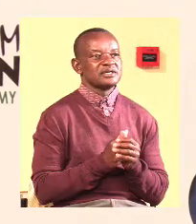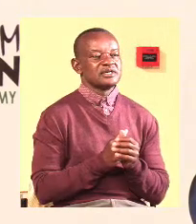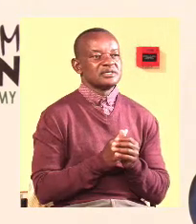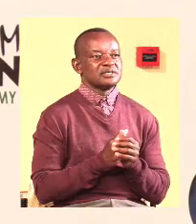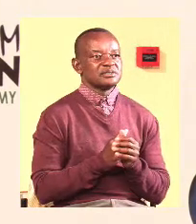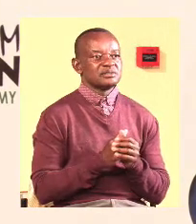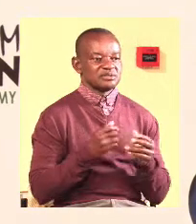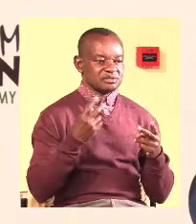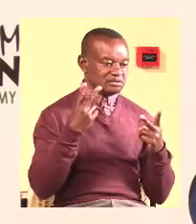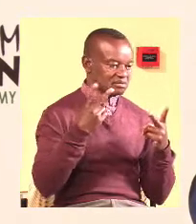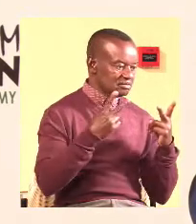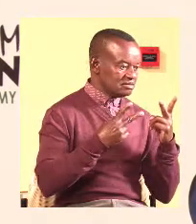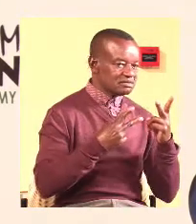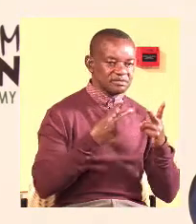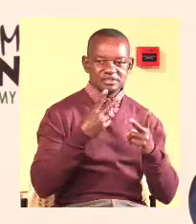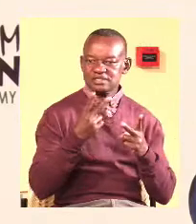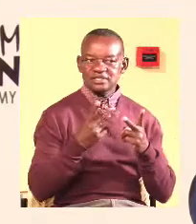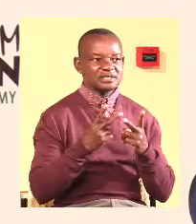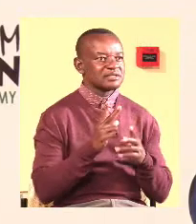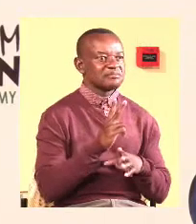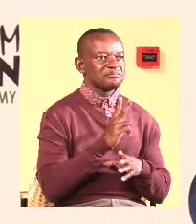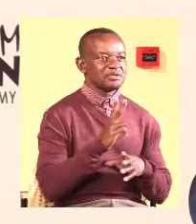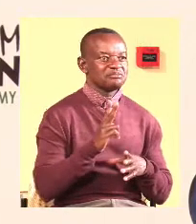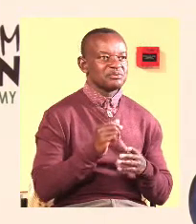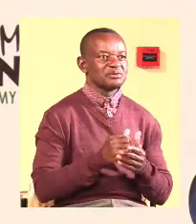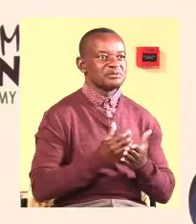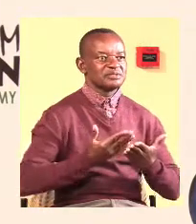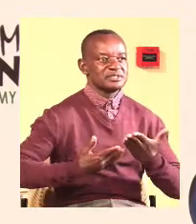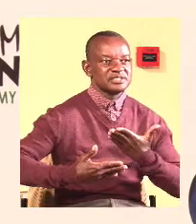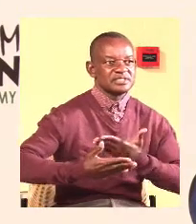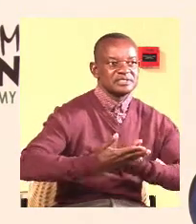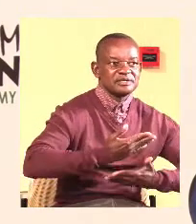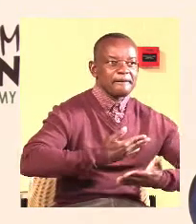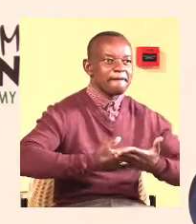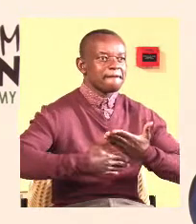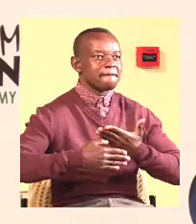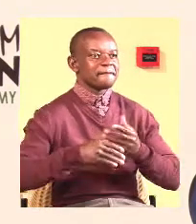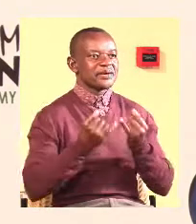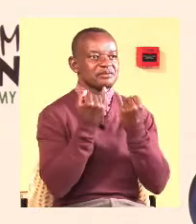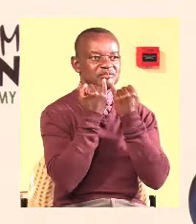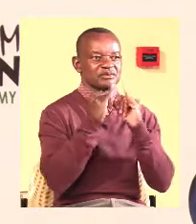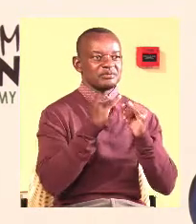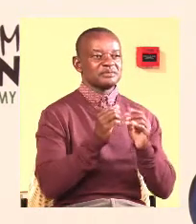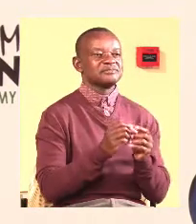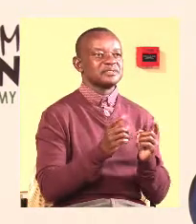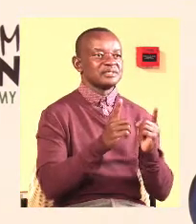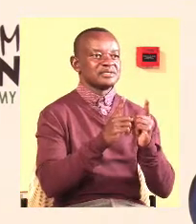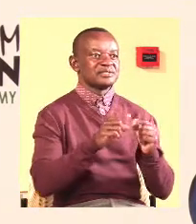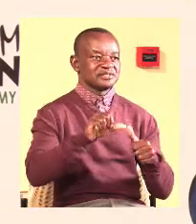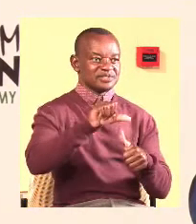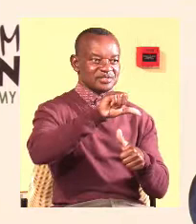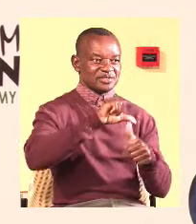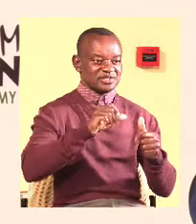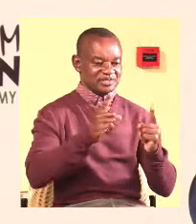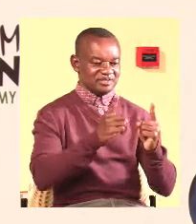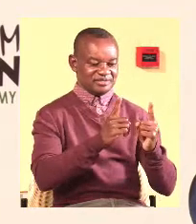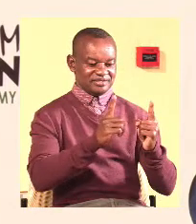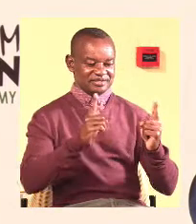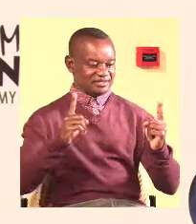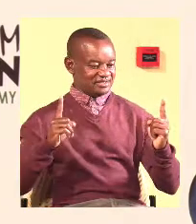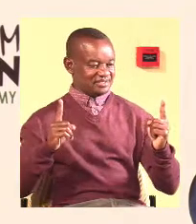course sharing the information while on social distancing. Just like we are now in this